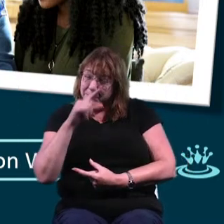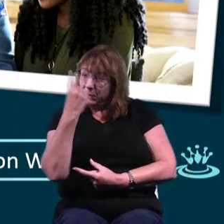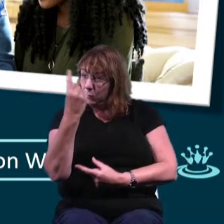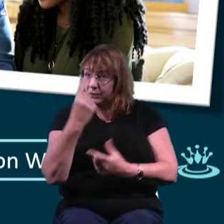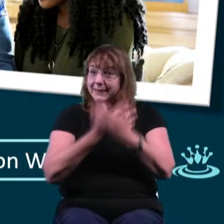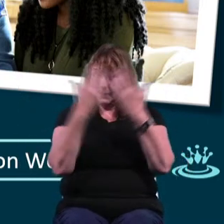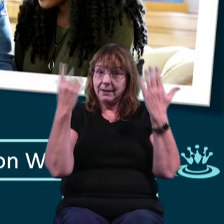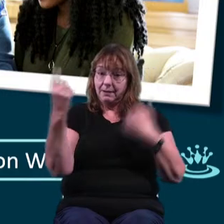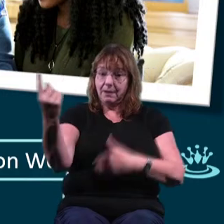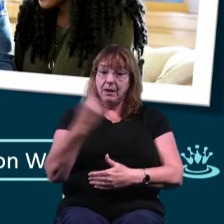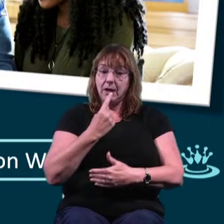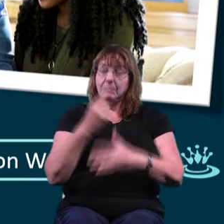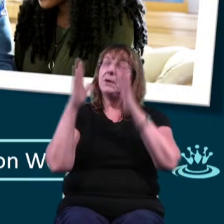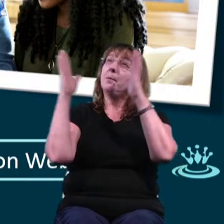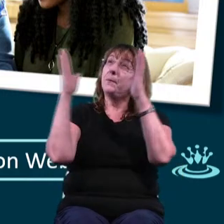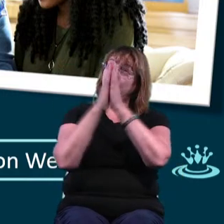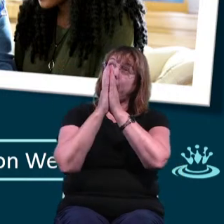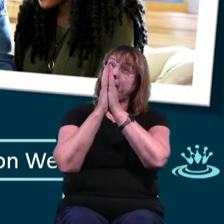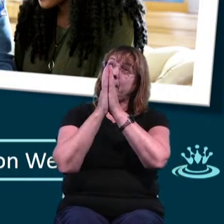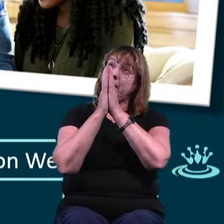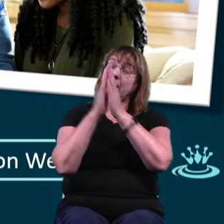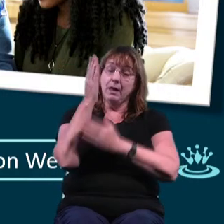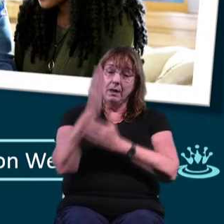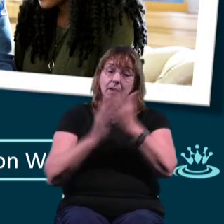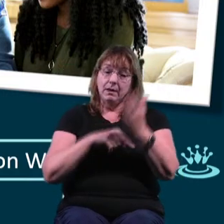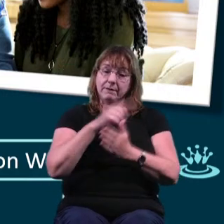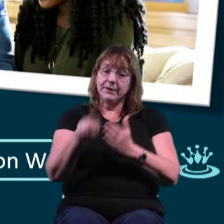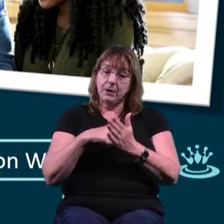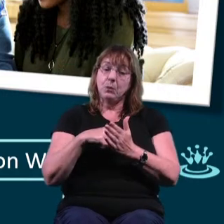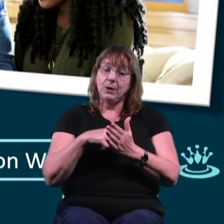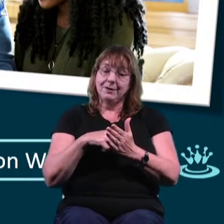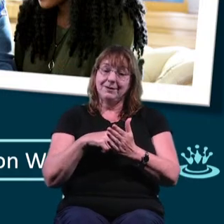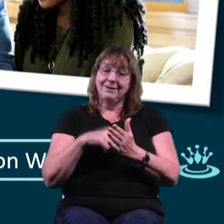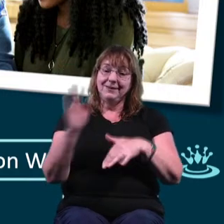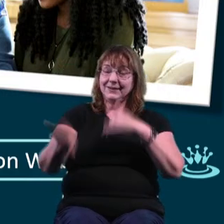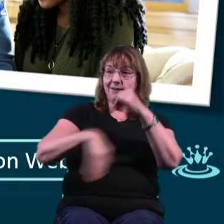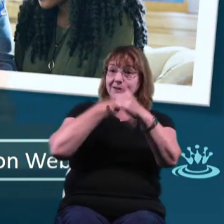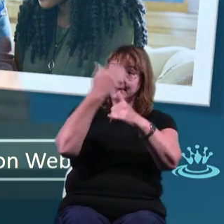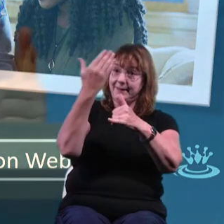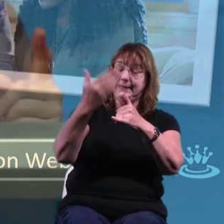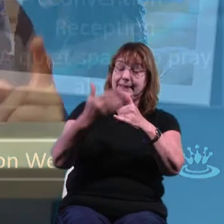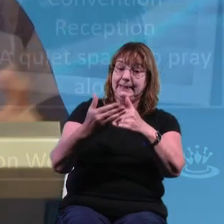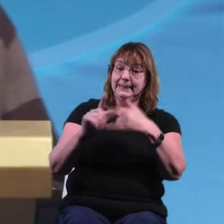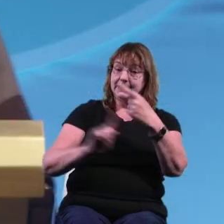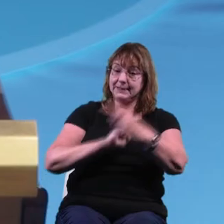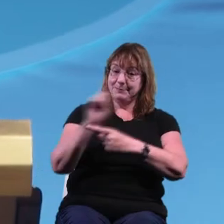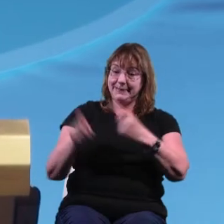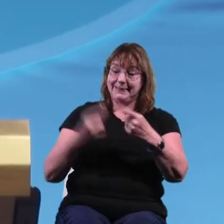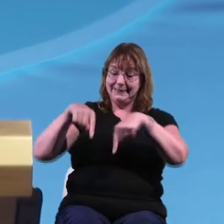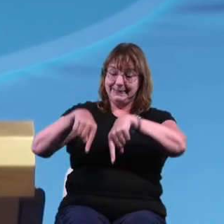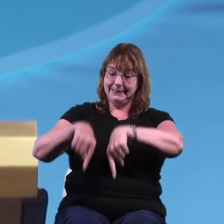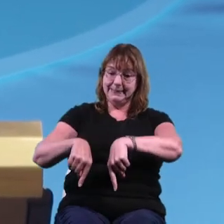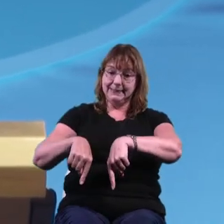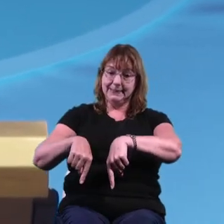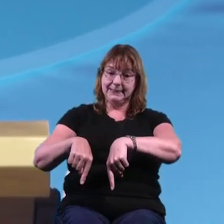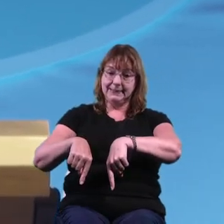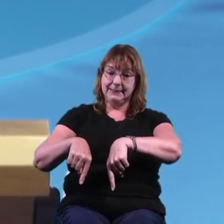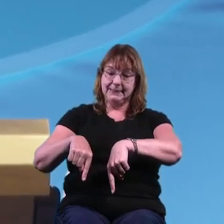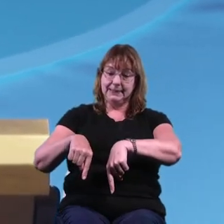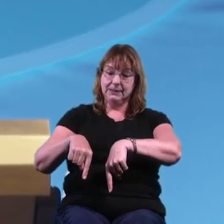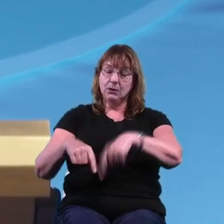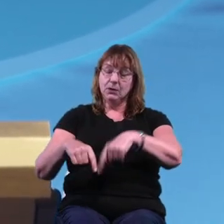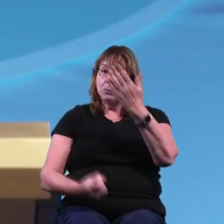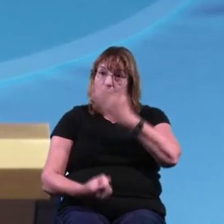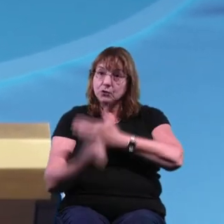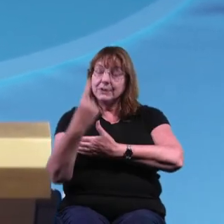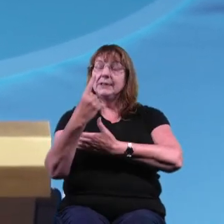pray for that half an hour. Then at the end of every main meeting here, there'll be an opportunity to share